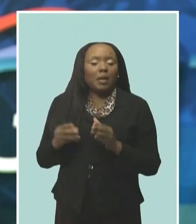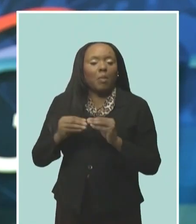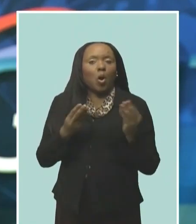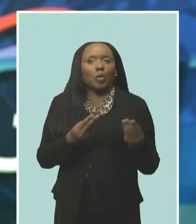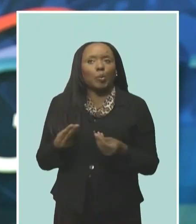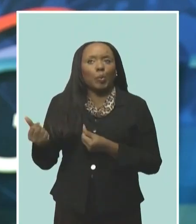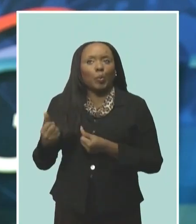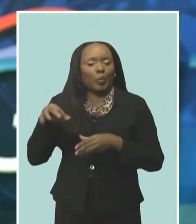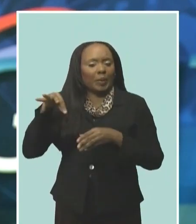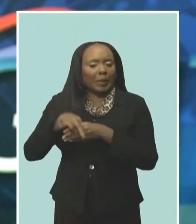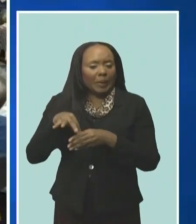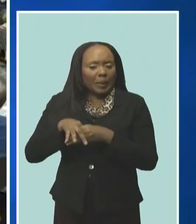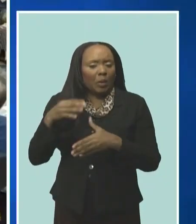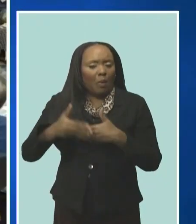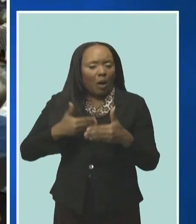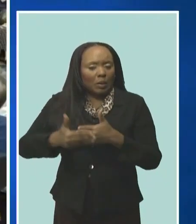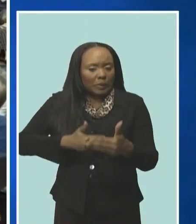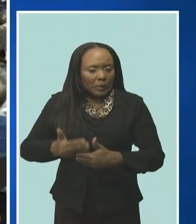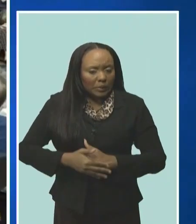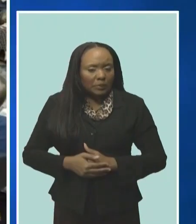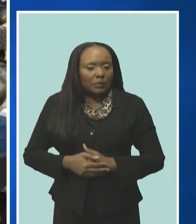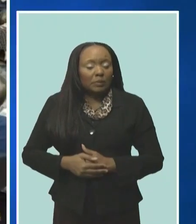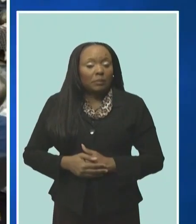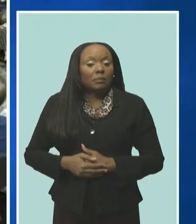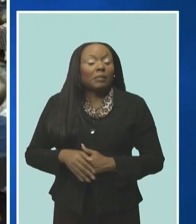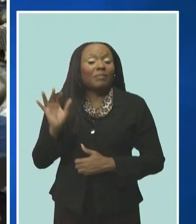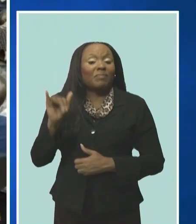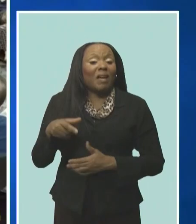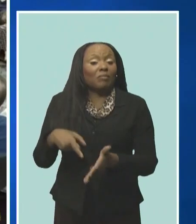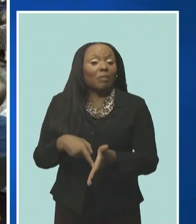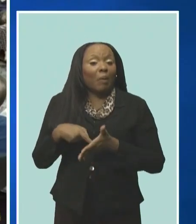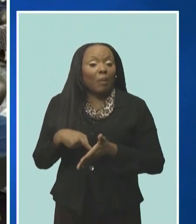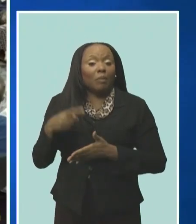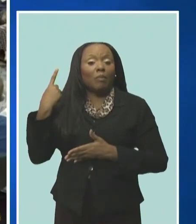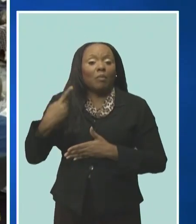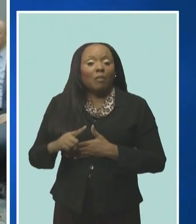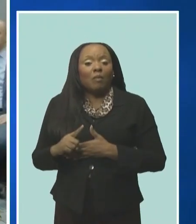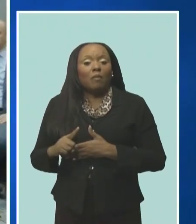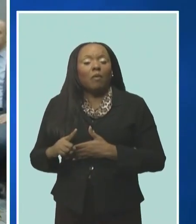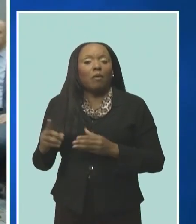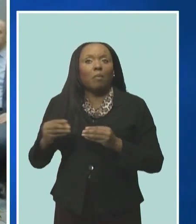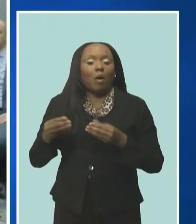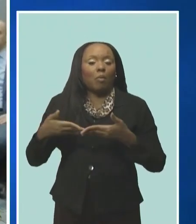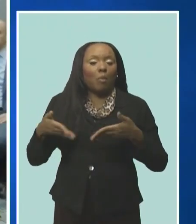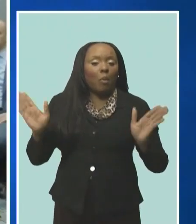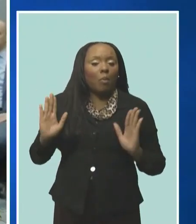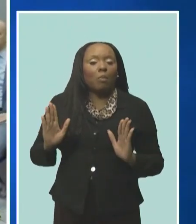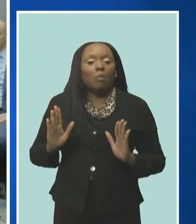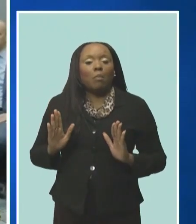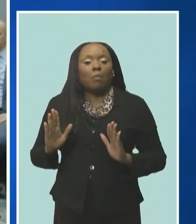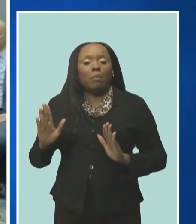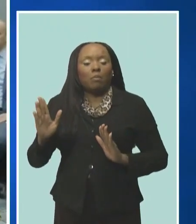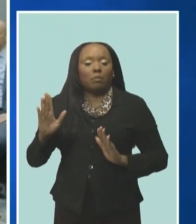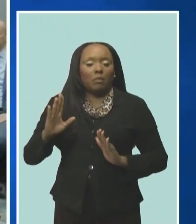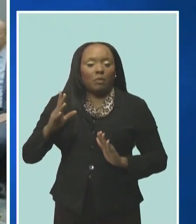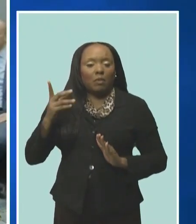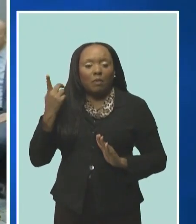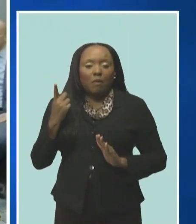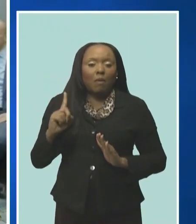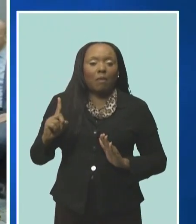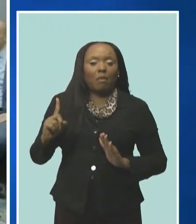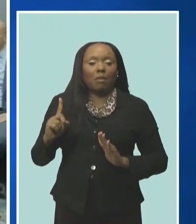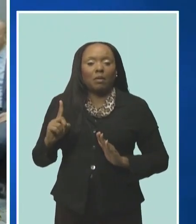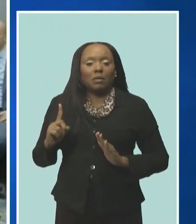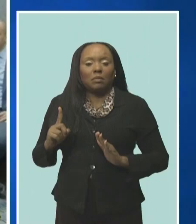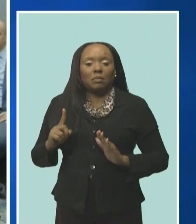a smoother electoral and political process, a requirement for lifting sanctions now impacting that country's economy.